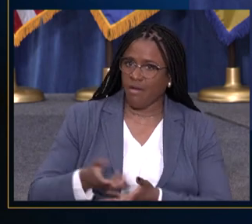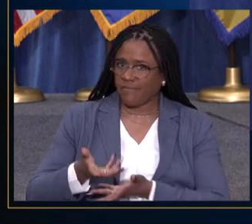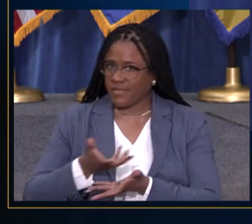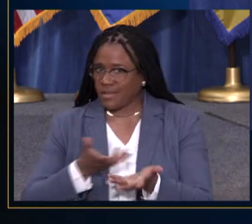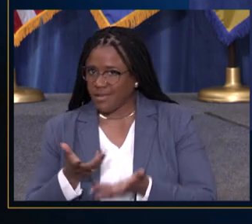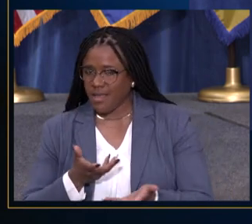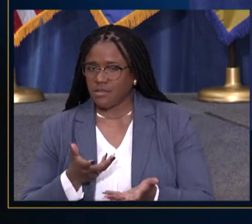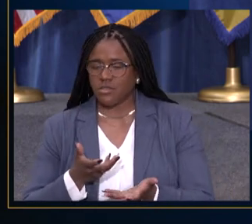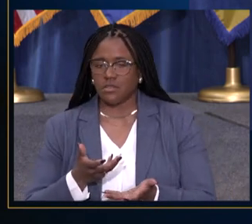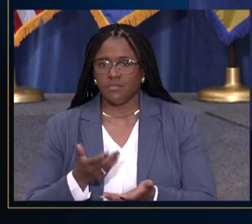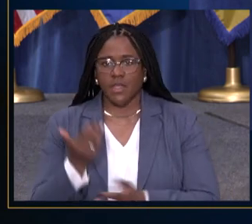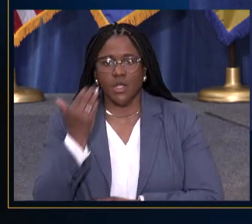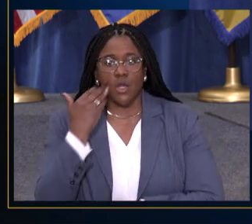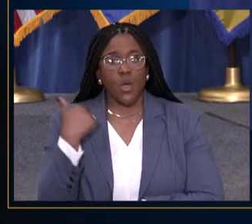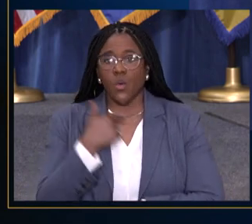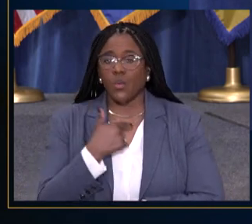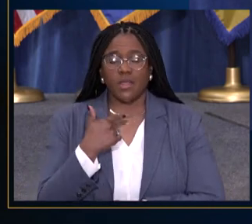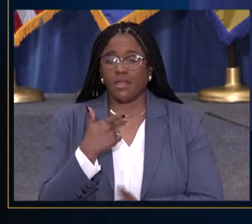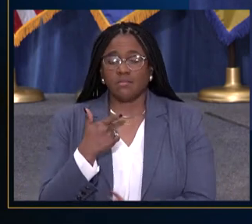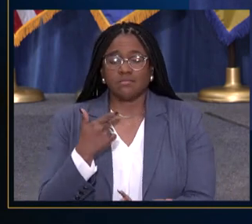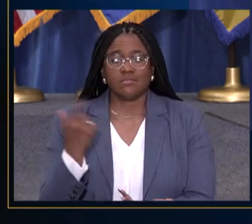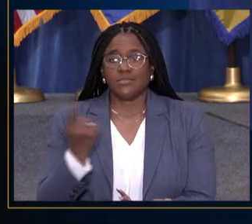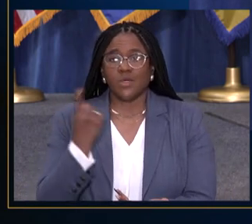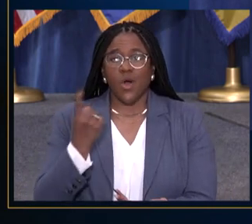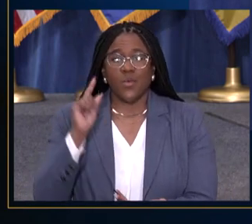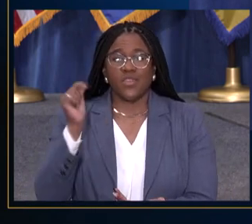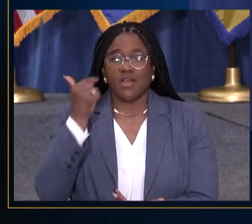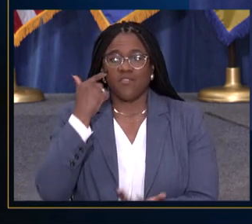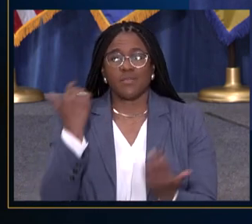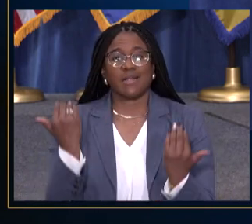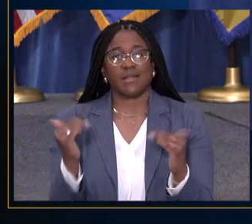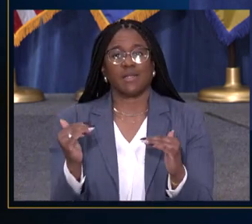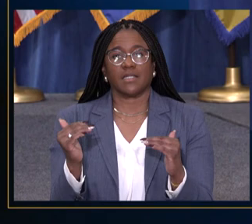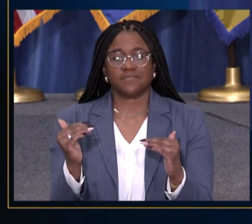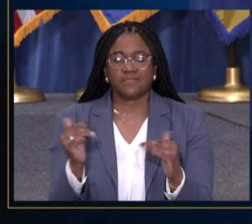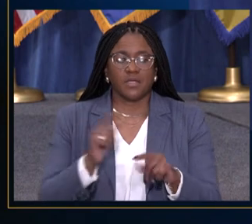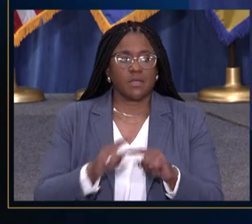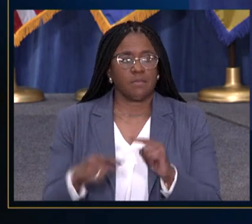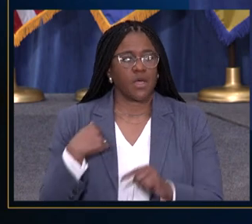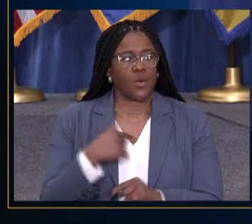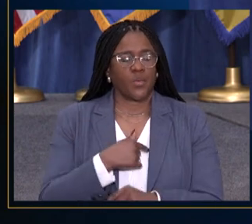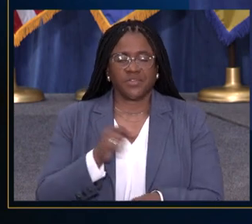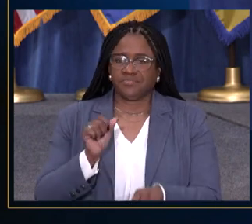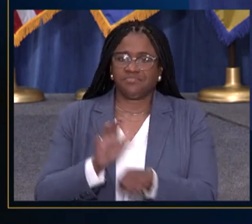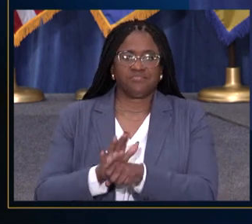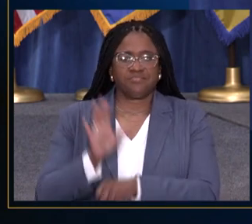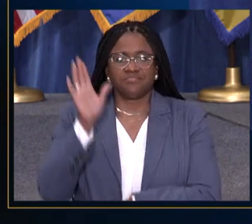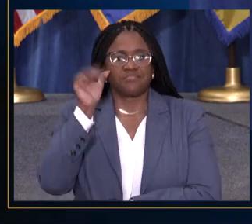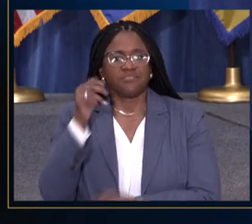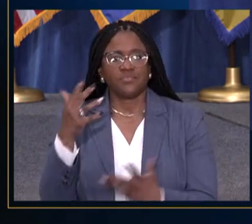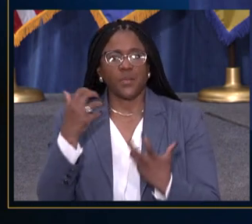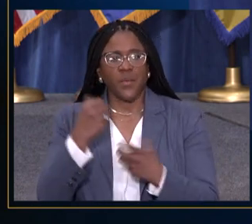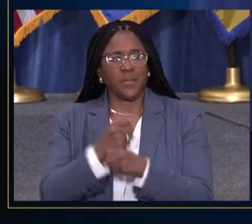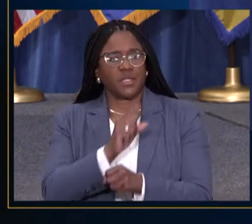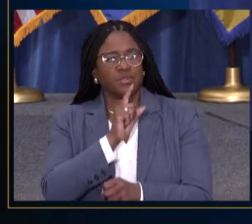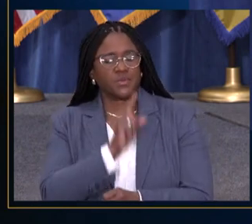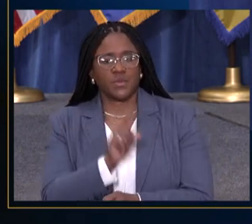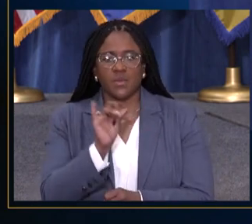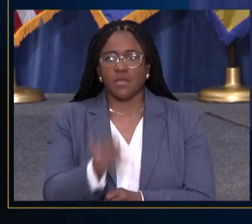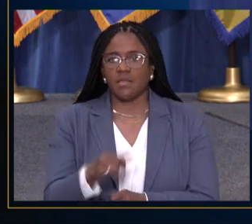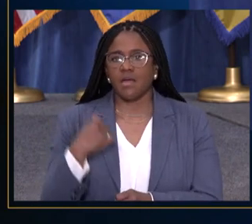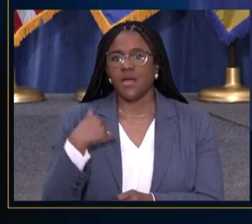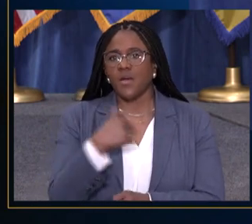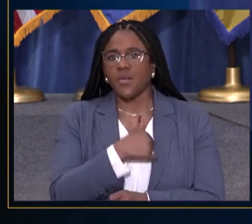and know that we're, as always, you know, the government is limited, but we are so dedicated to trying to make sure that